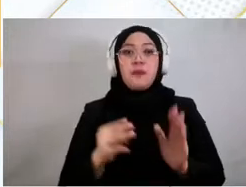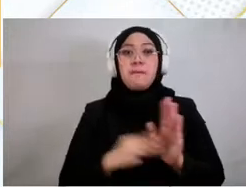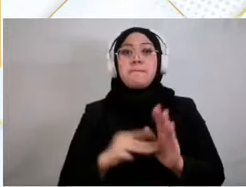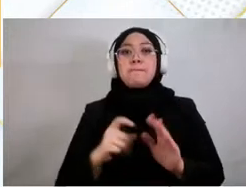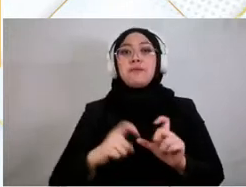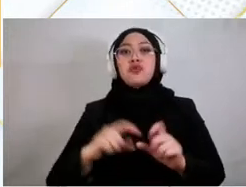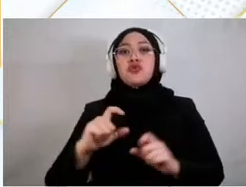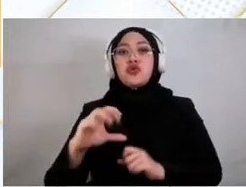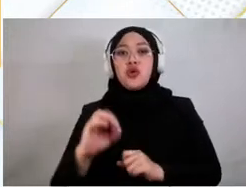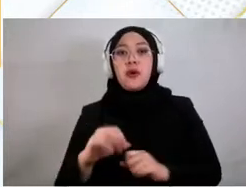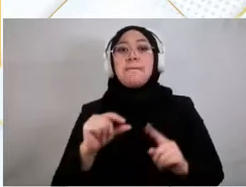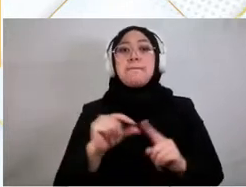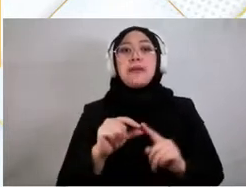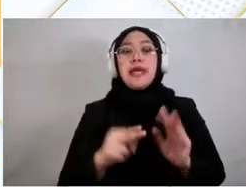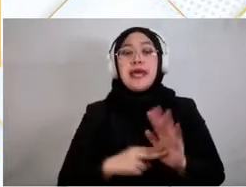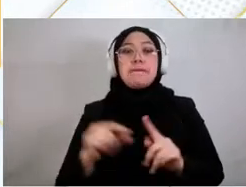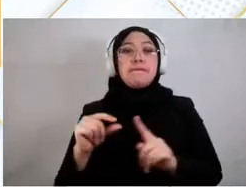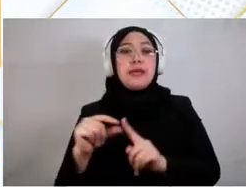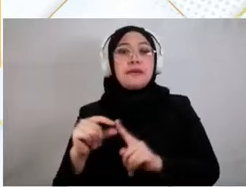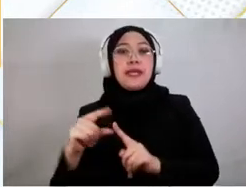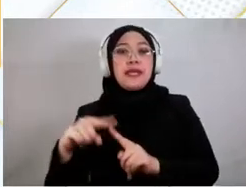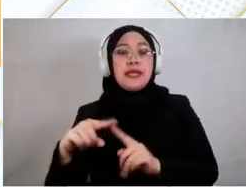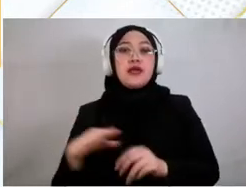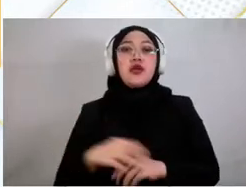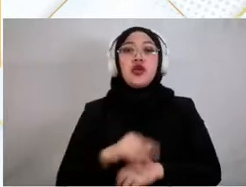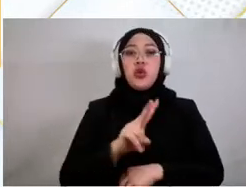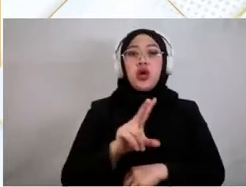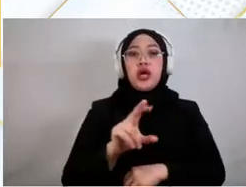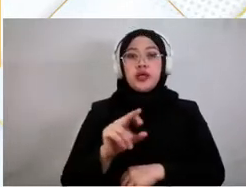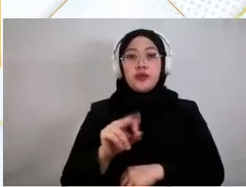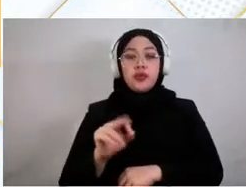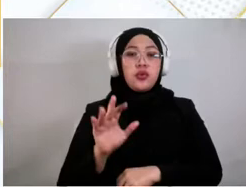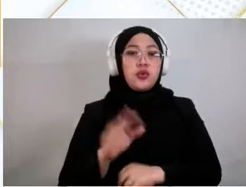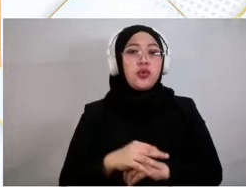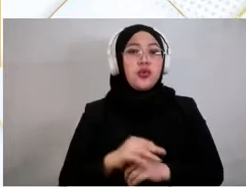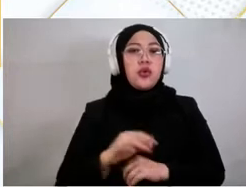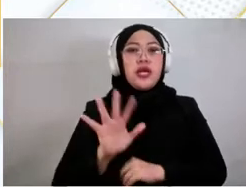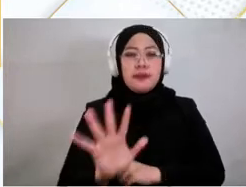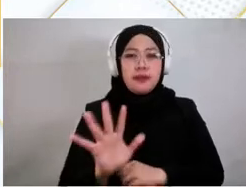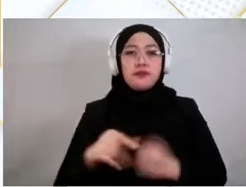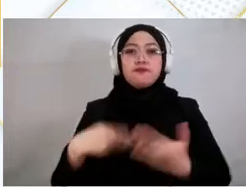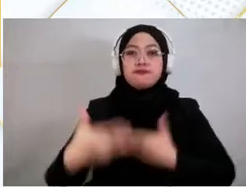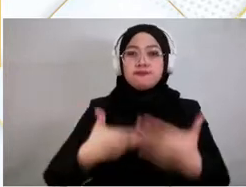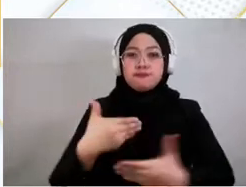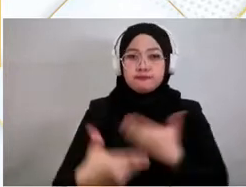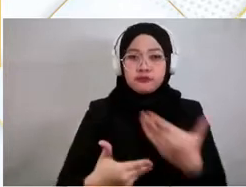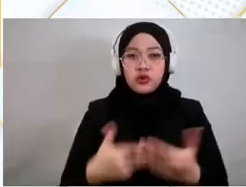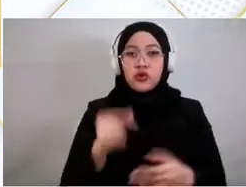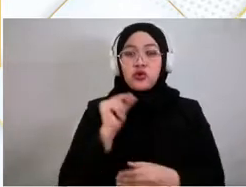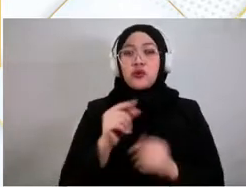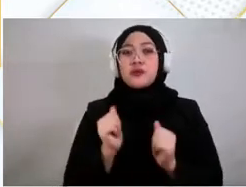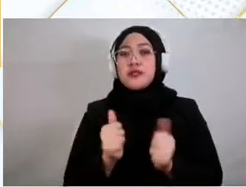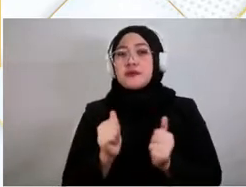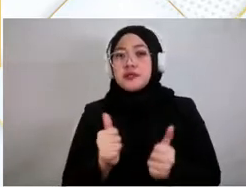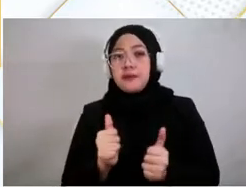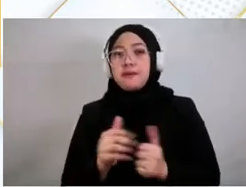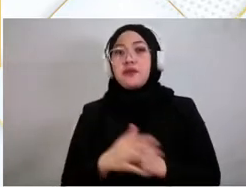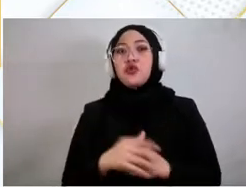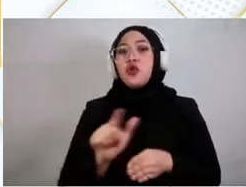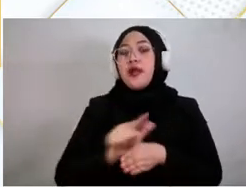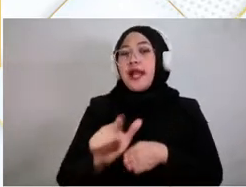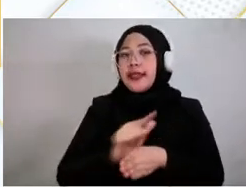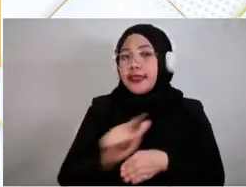as PMPPTNI, in 2007, which duties to undertake preparations and training